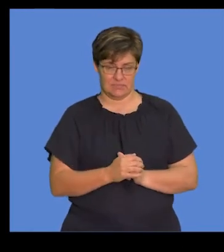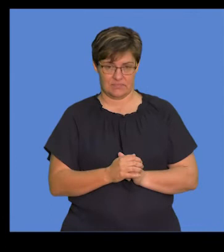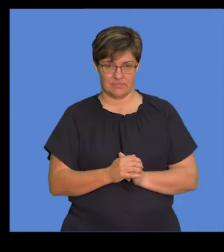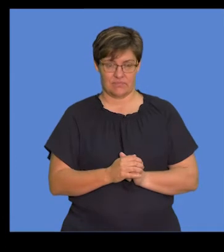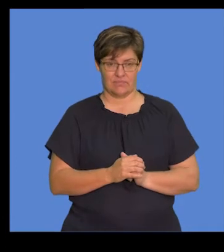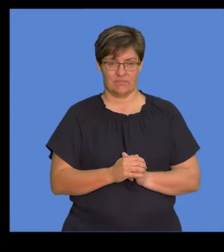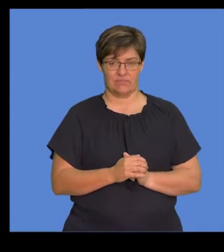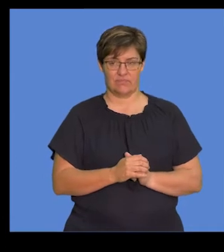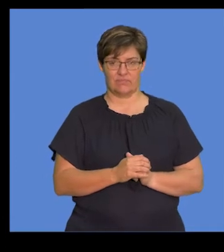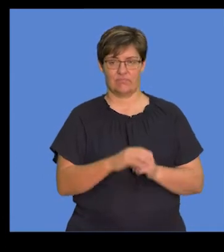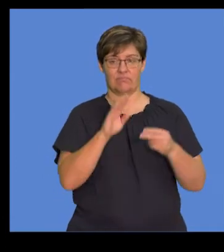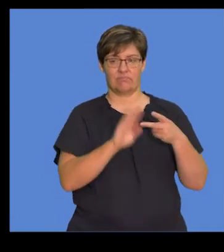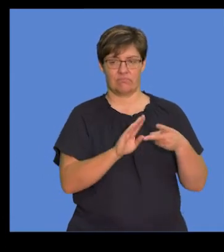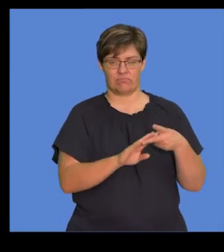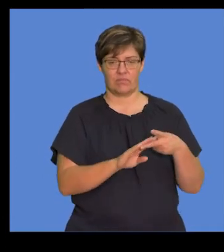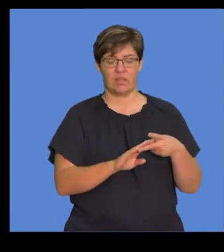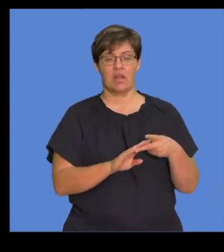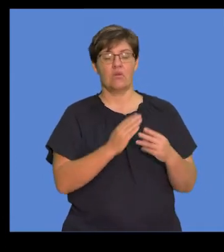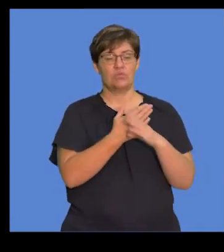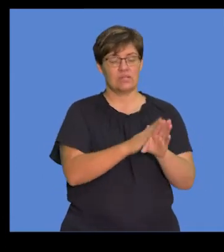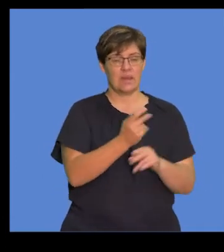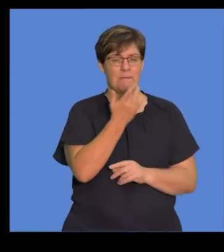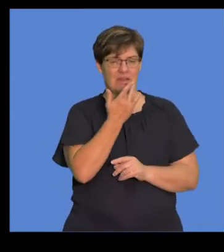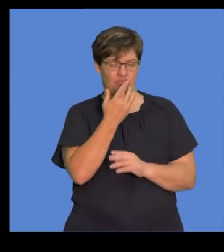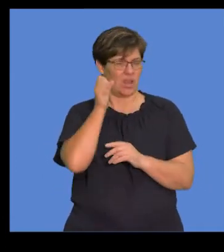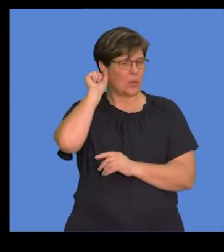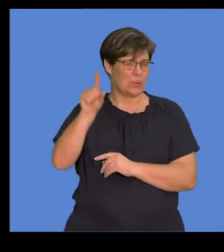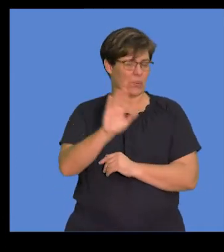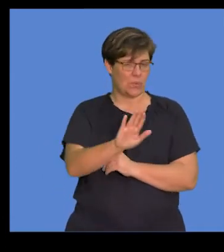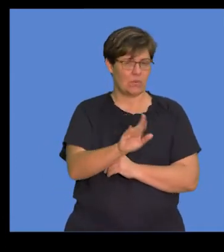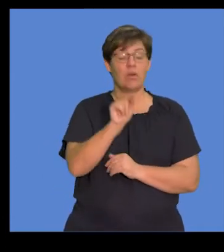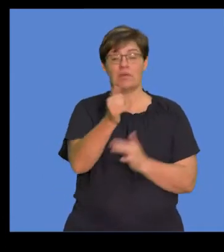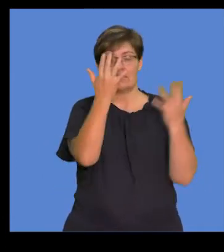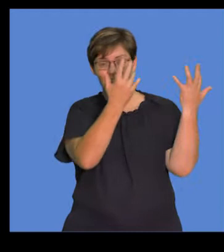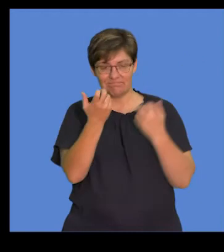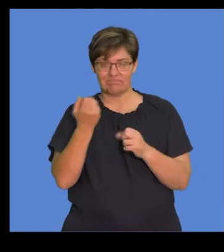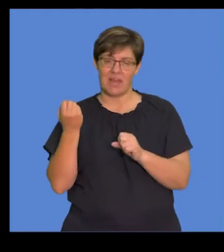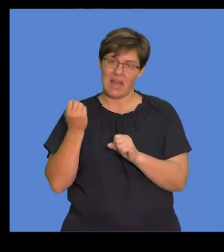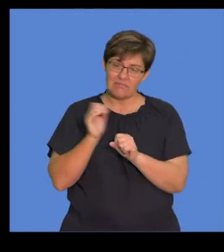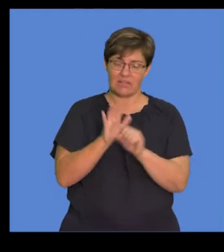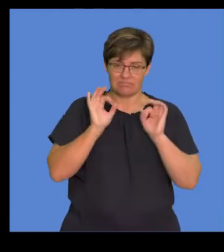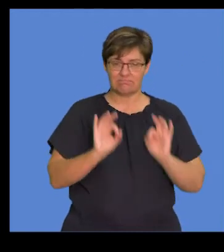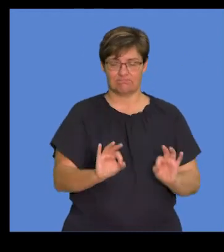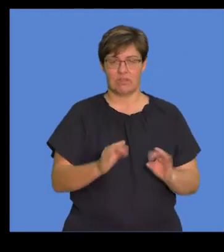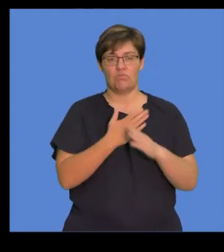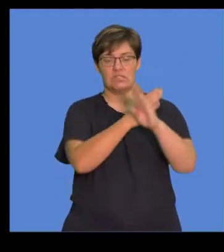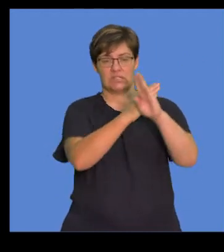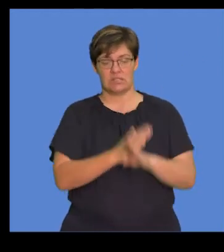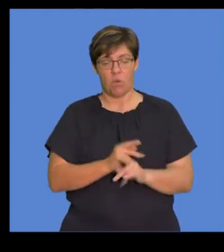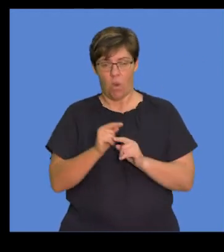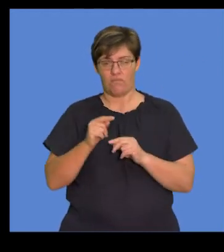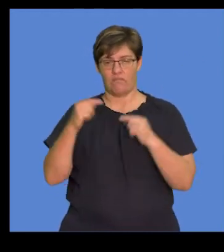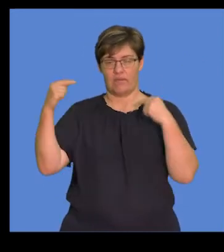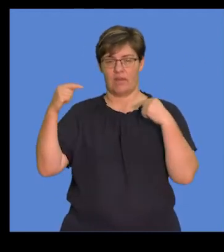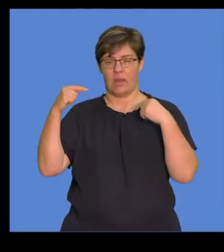Now, the resistance of the battery is ignored. Now, the follow-up question says, calculate the effective resistance of the parallel